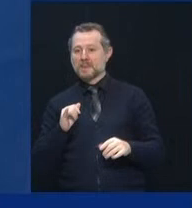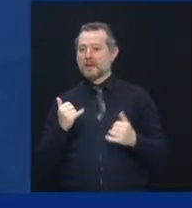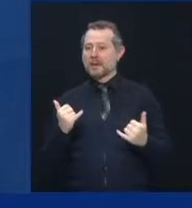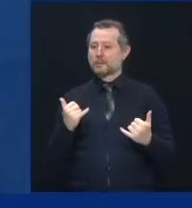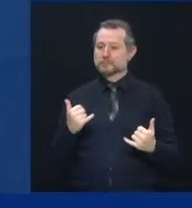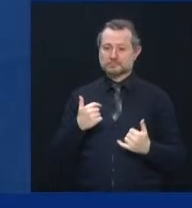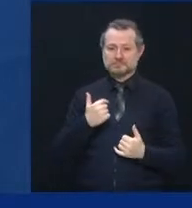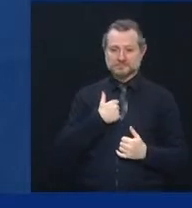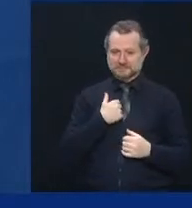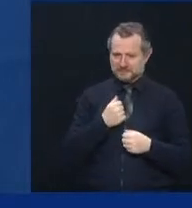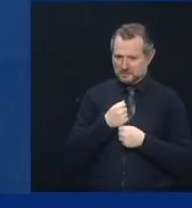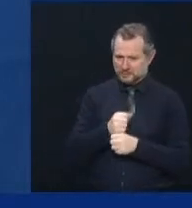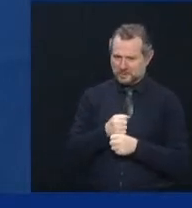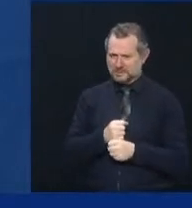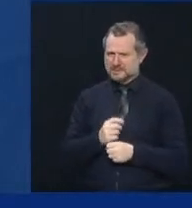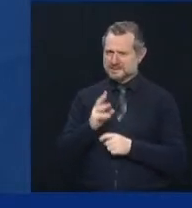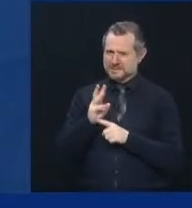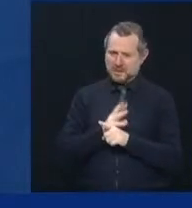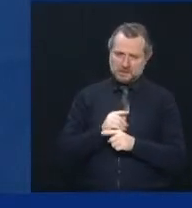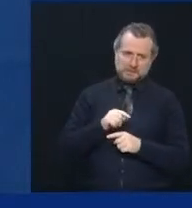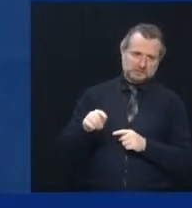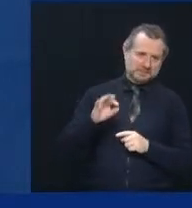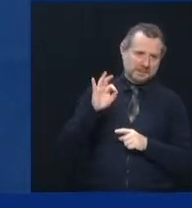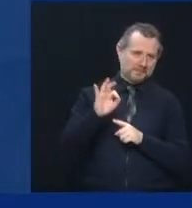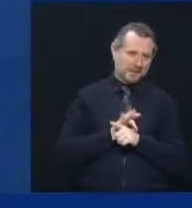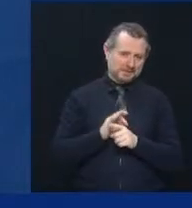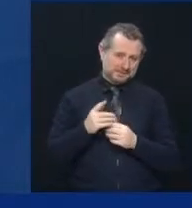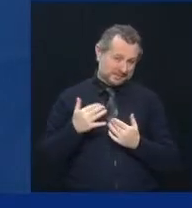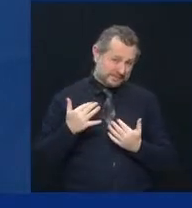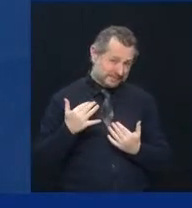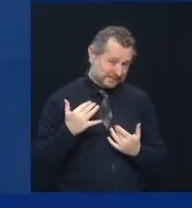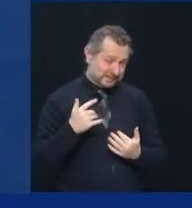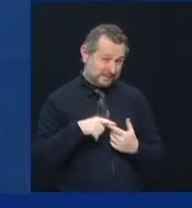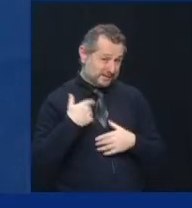the vaccine by the supply. We could do